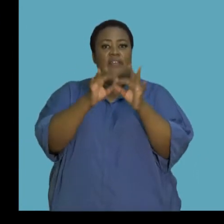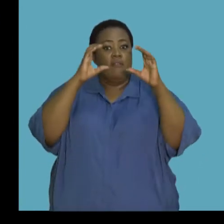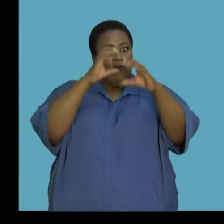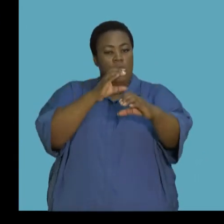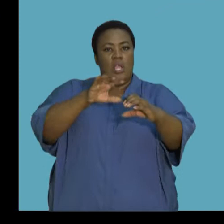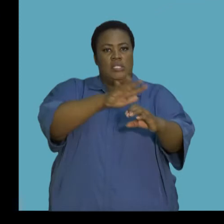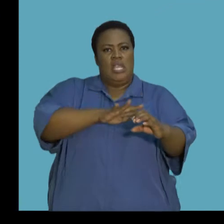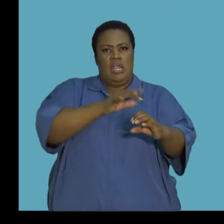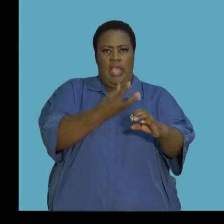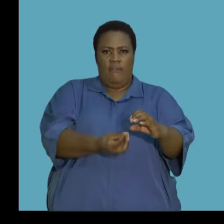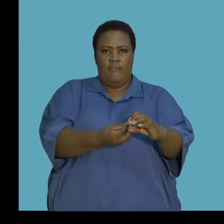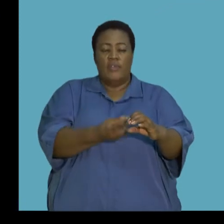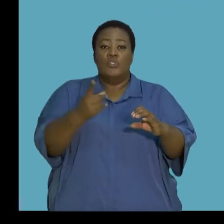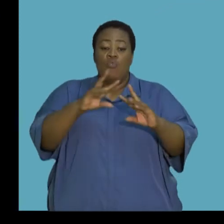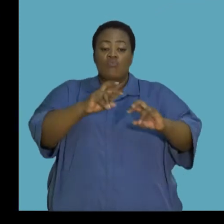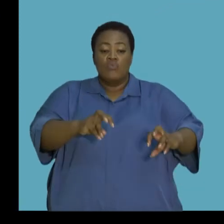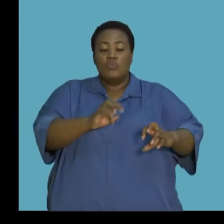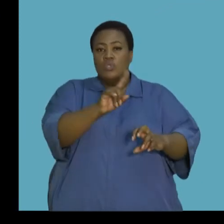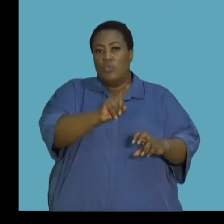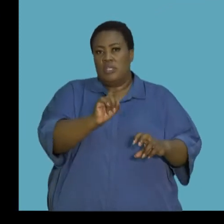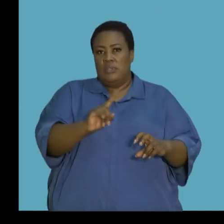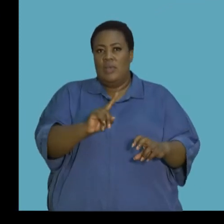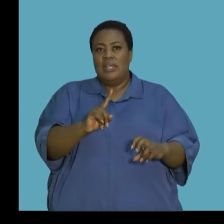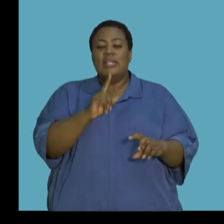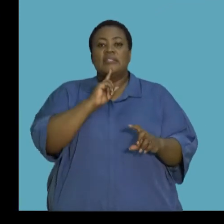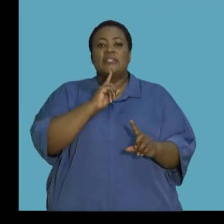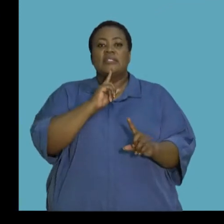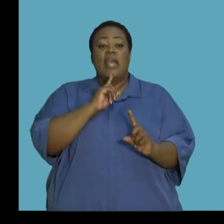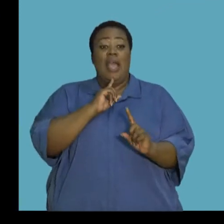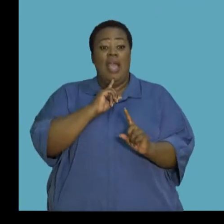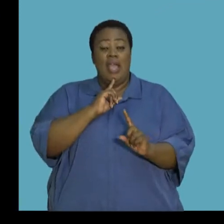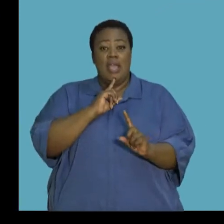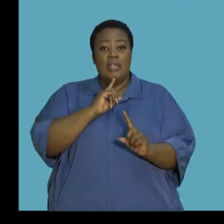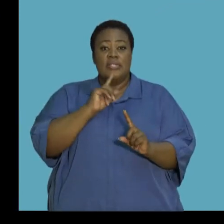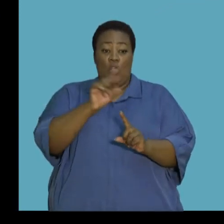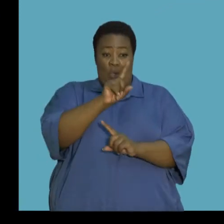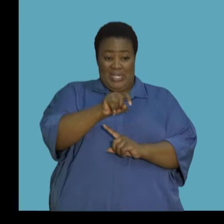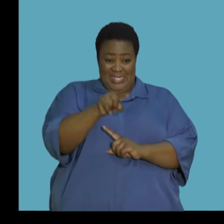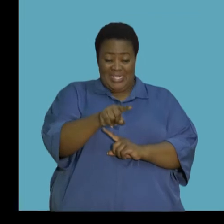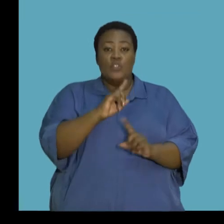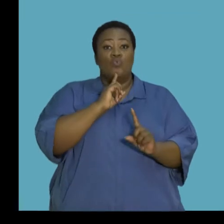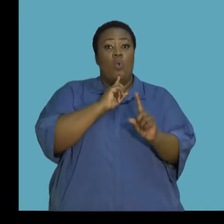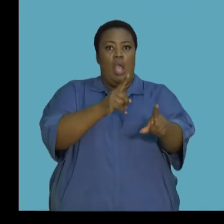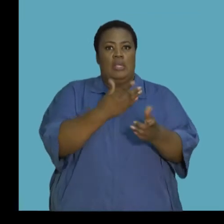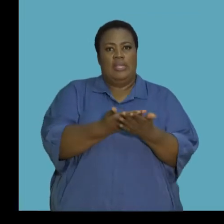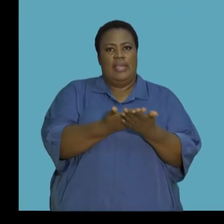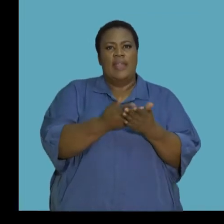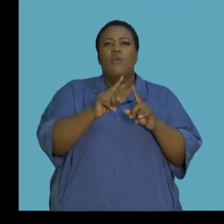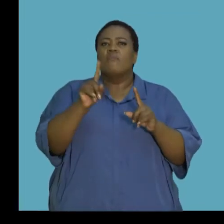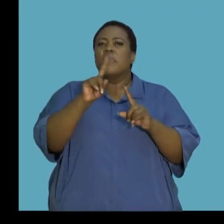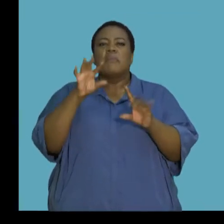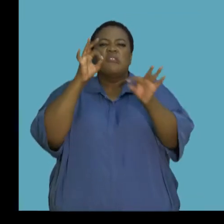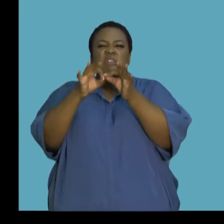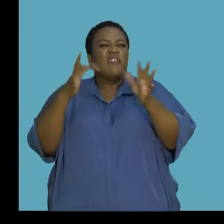area. So a research question is an answerable inquiry into a specific concern or